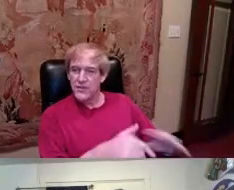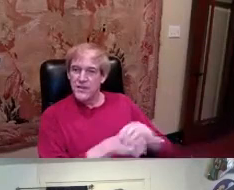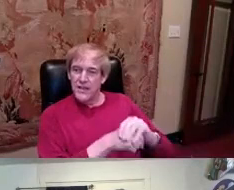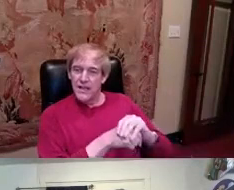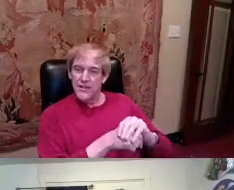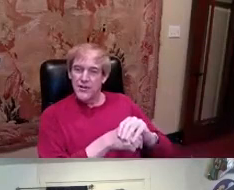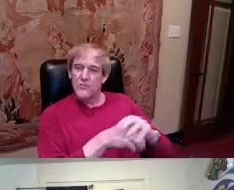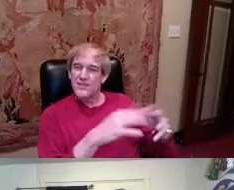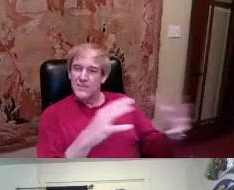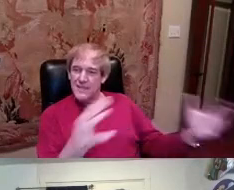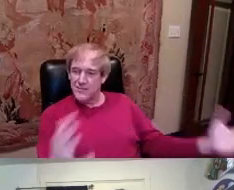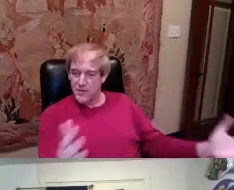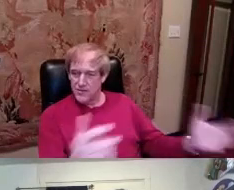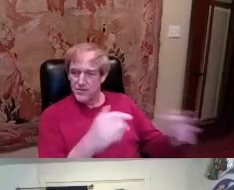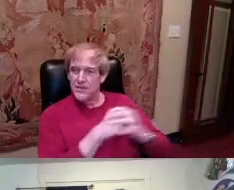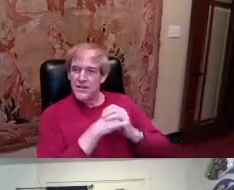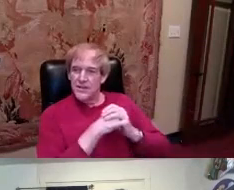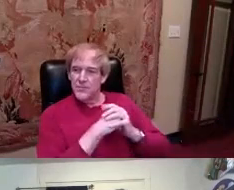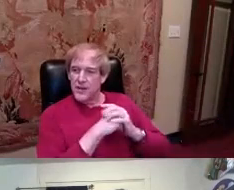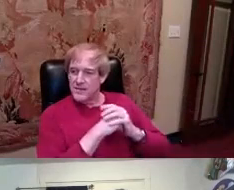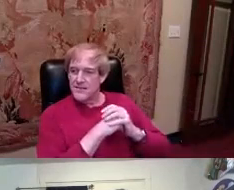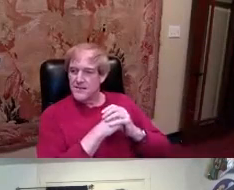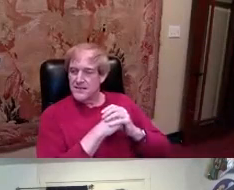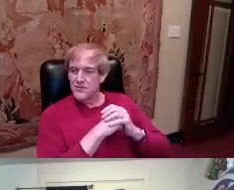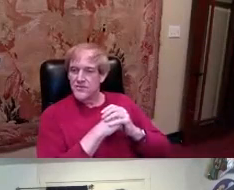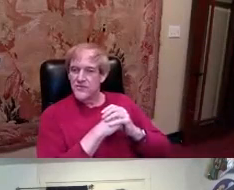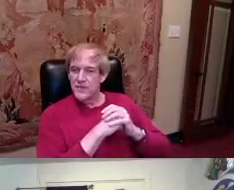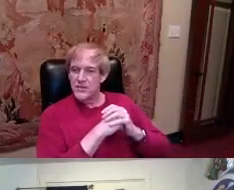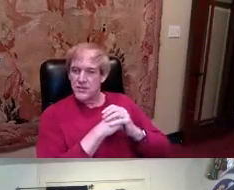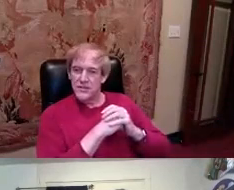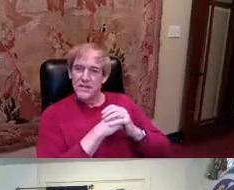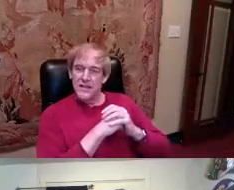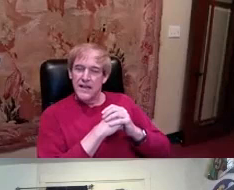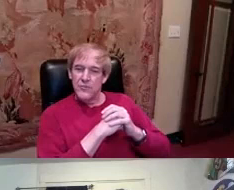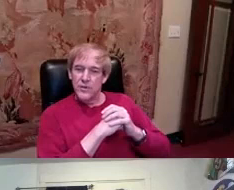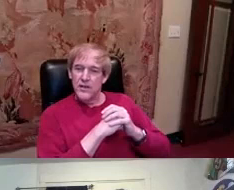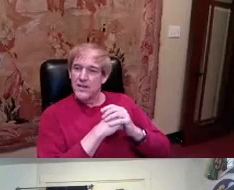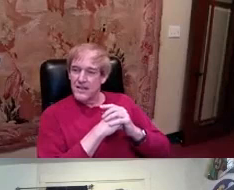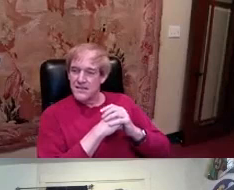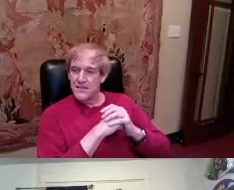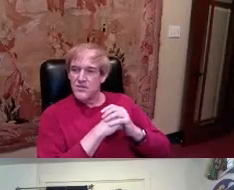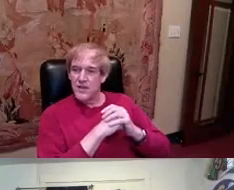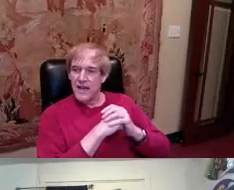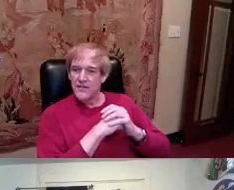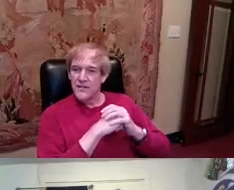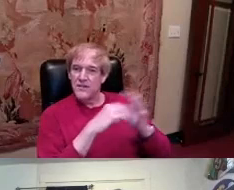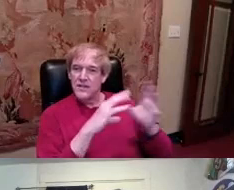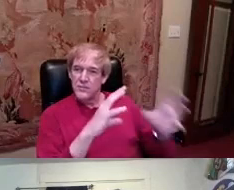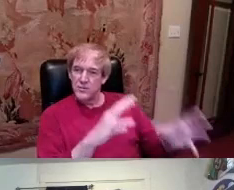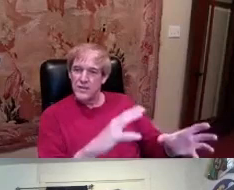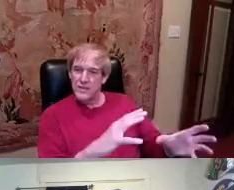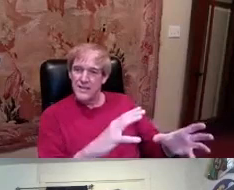membership, and their own committee structure that processes this sort of information. And we are accustomed to having